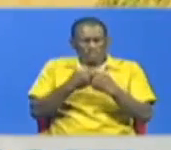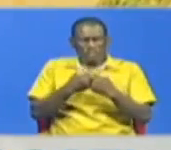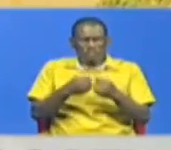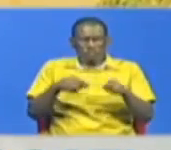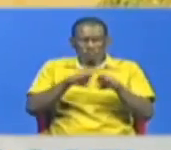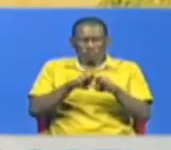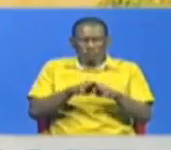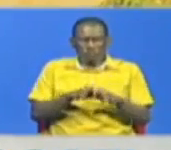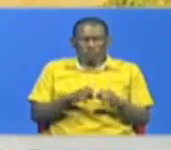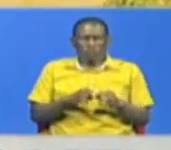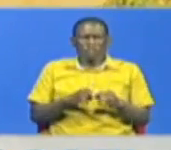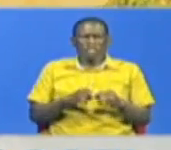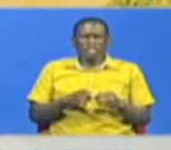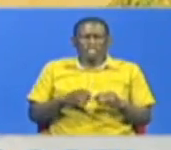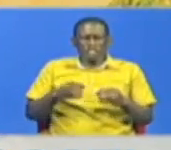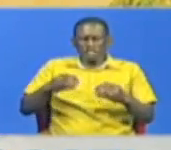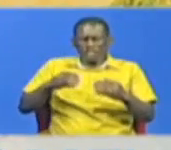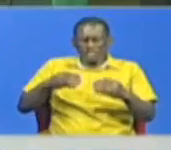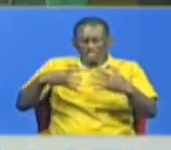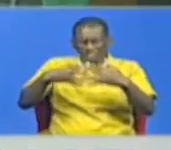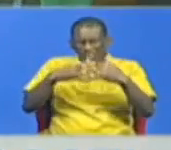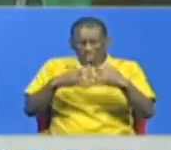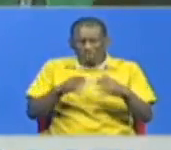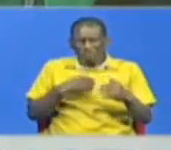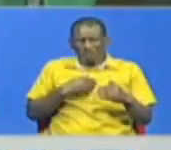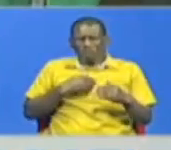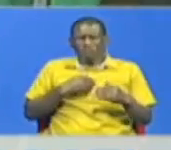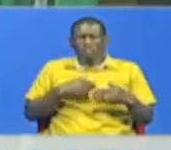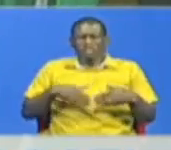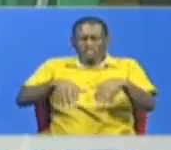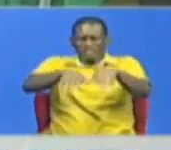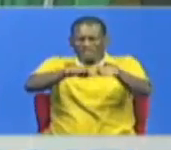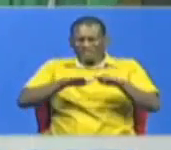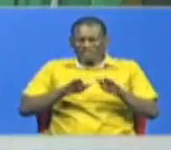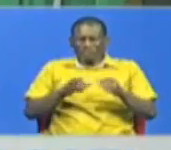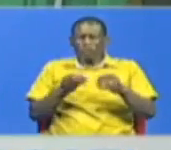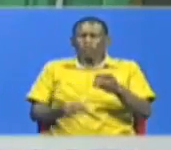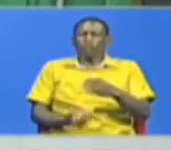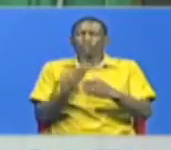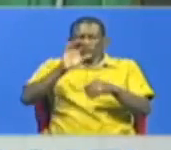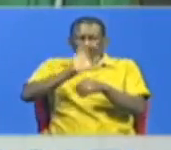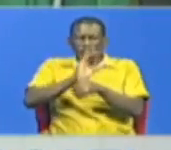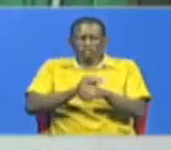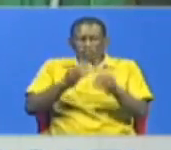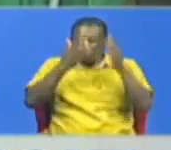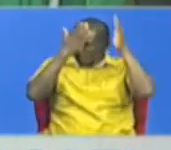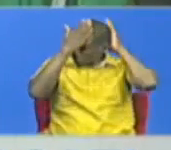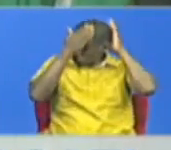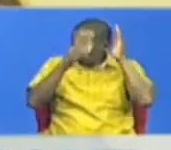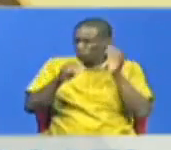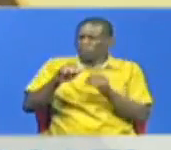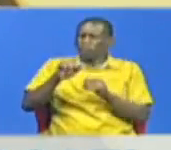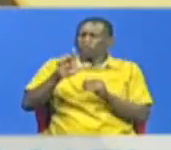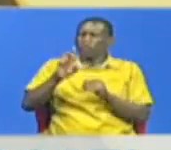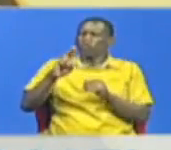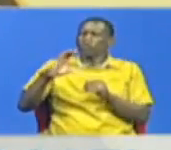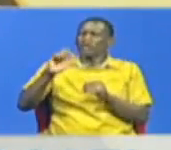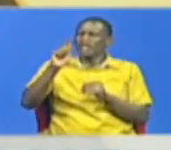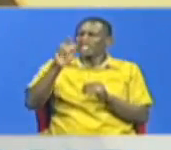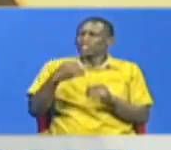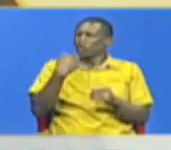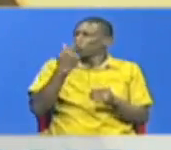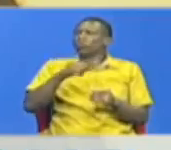to the main entrance lie the remains of its founder, Bishop Luigi Locati, who was killed 15 years ago